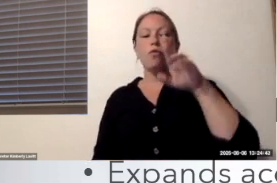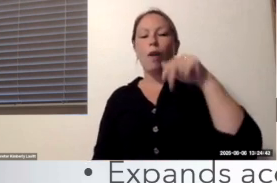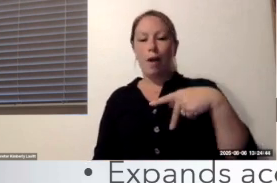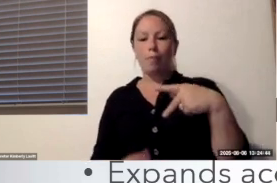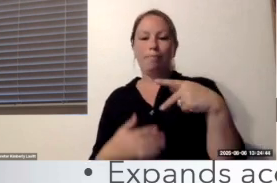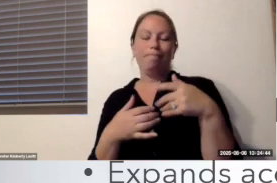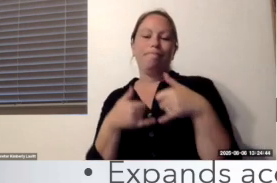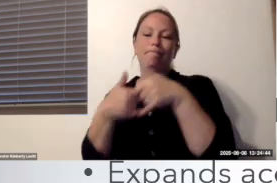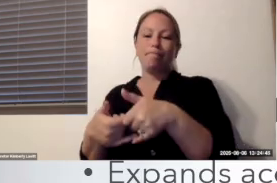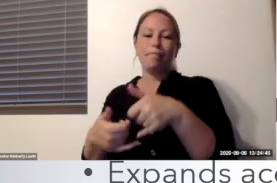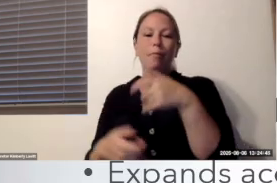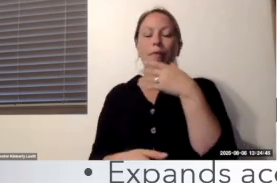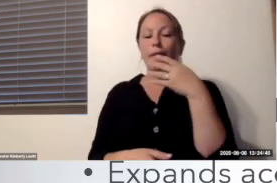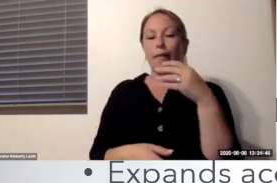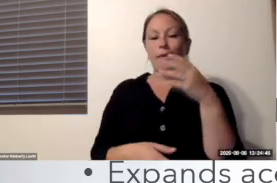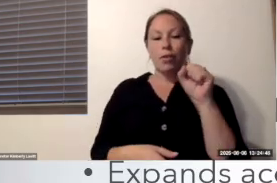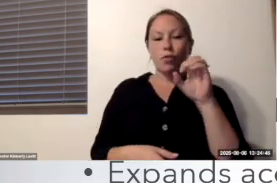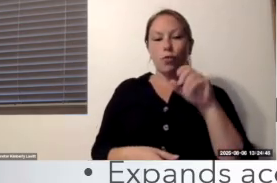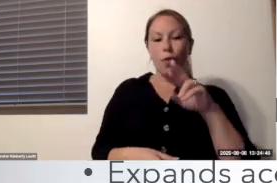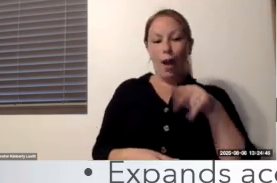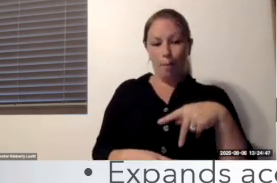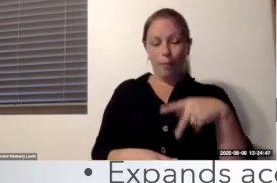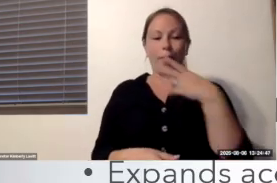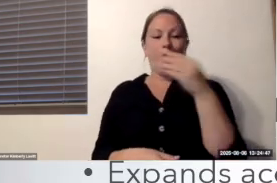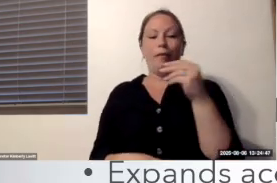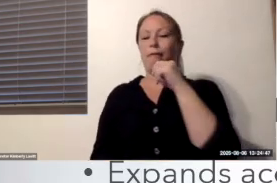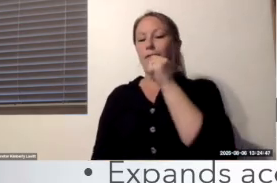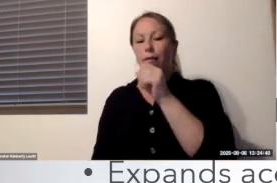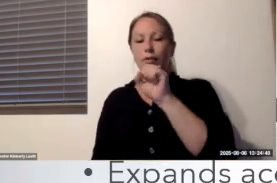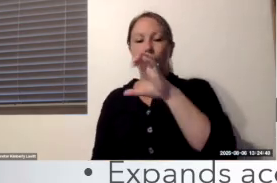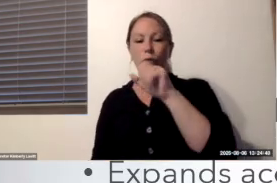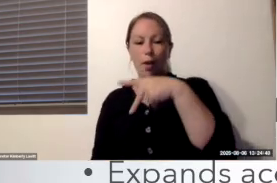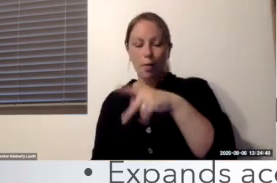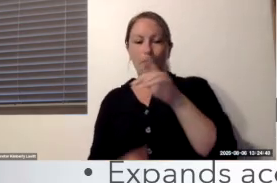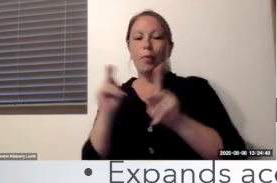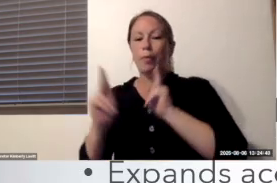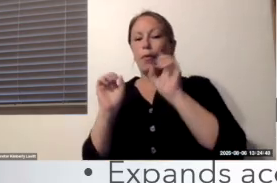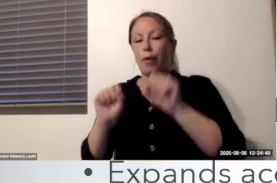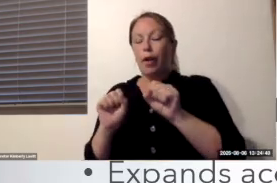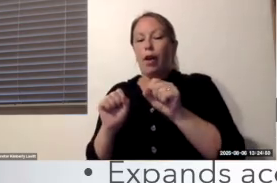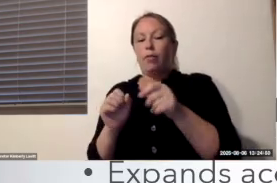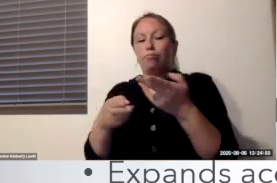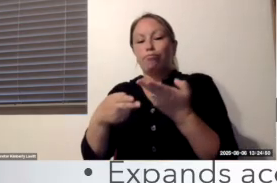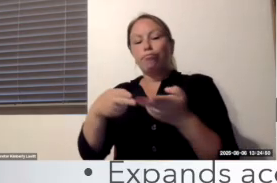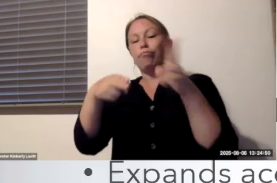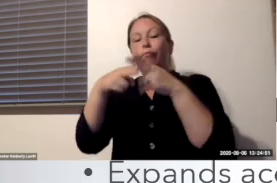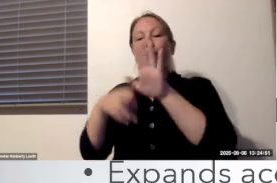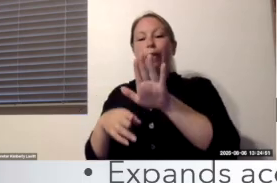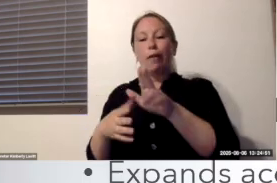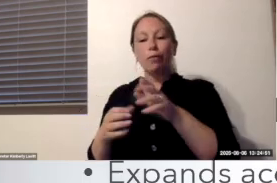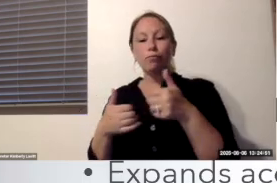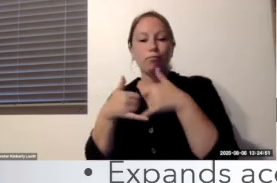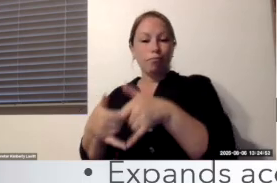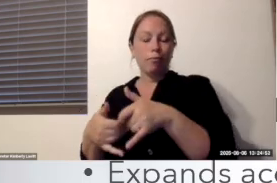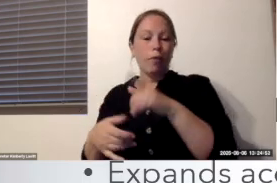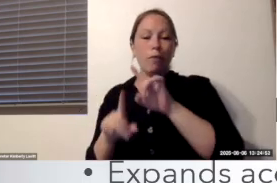enabling both a scrap and non-scrap options, consumers would be able to literally build their incentive, creating flexibility best suited for